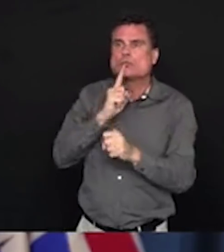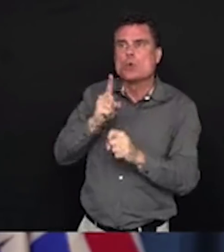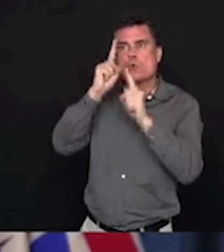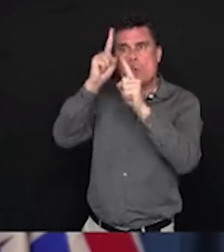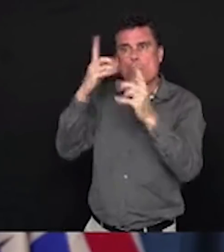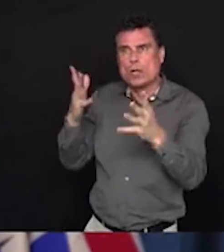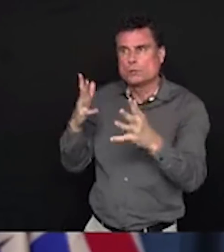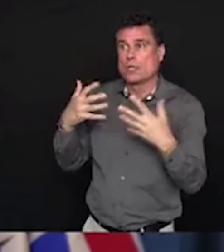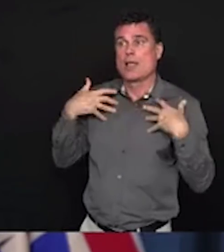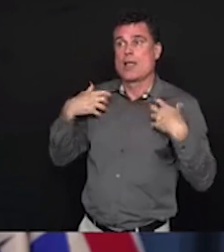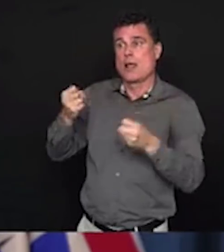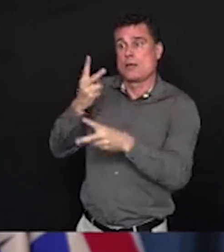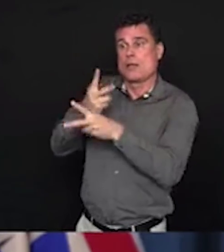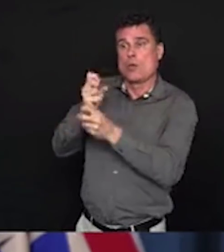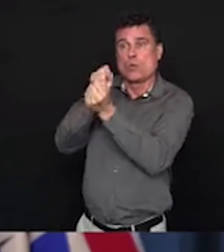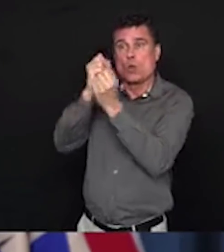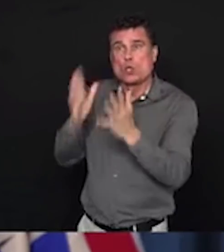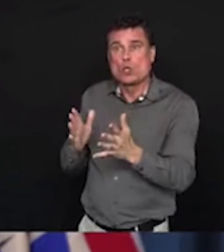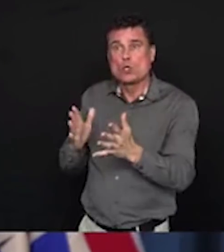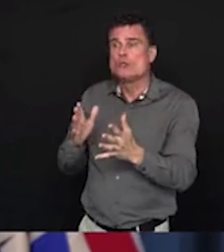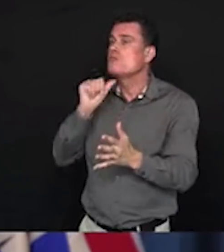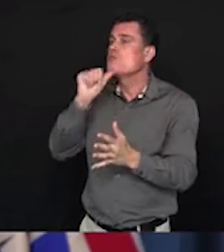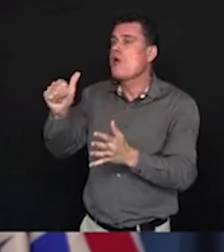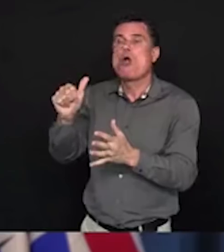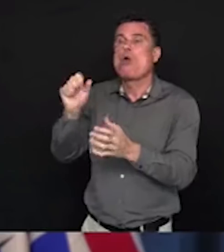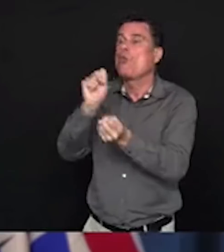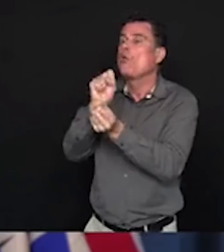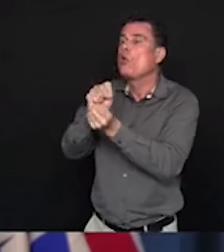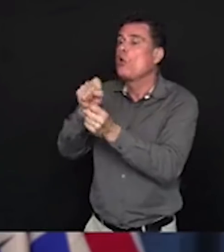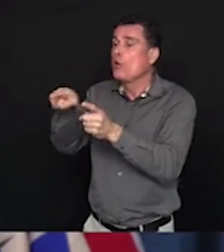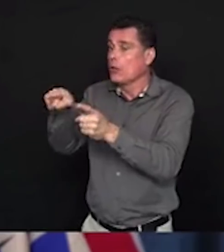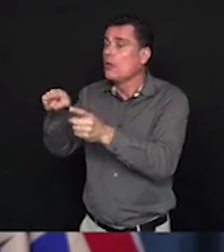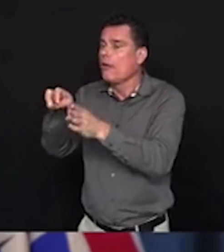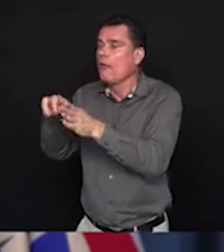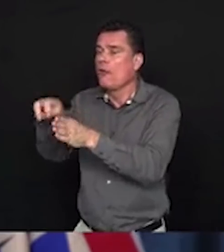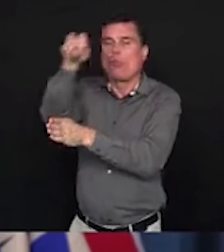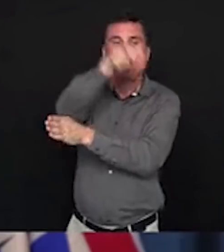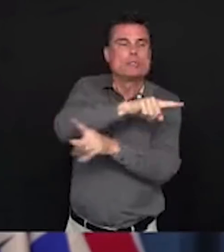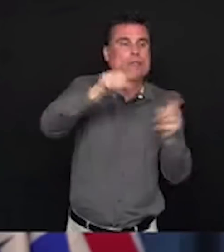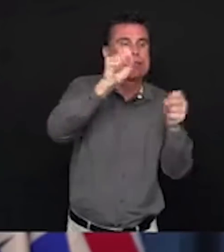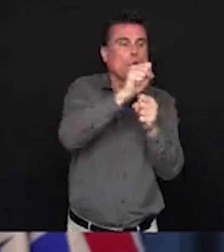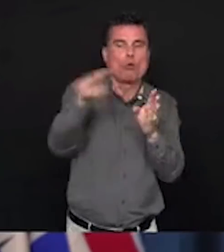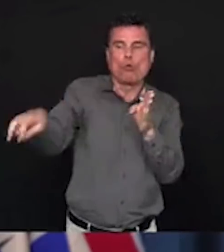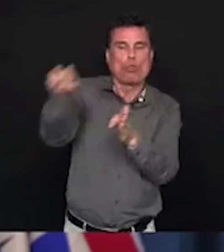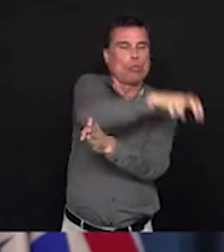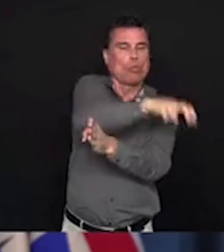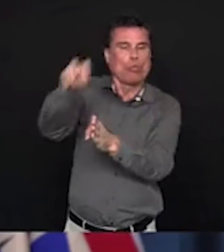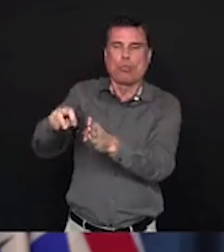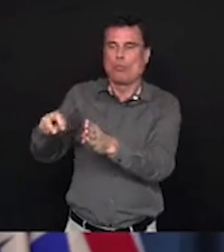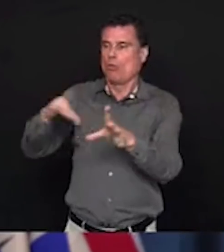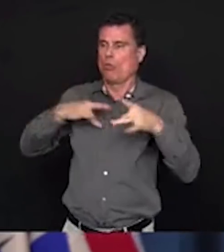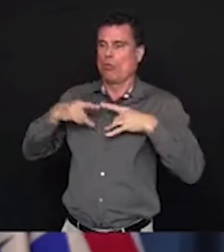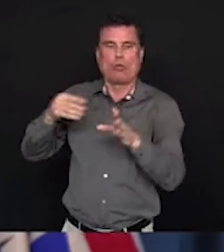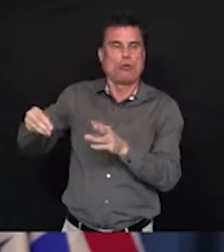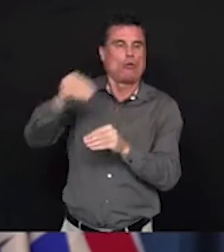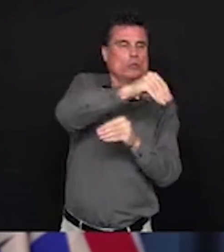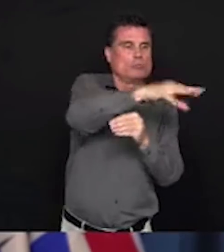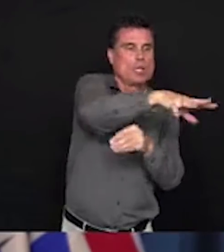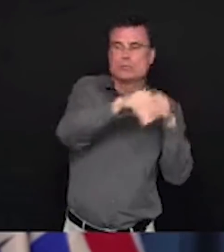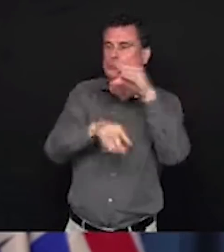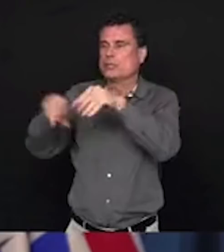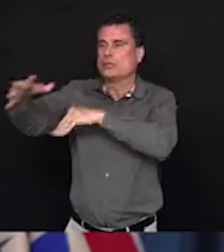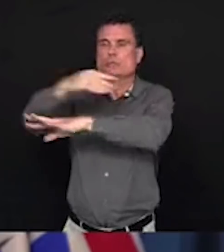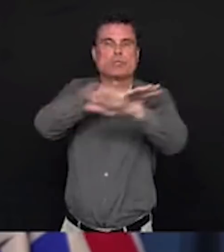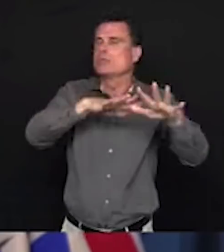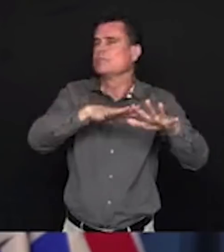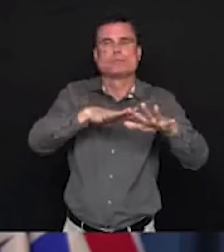the board as well. But all of those enhanced measures have led to very few cases in most